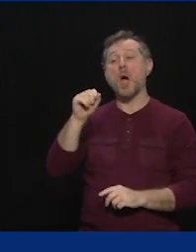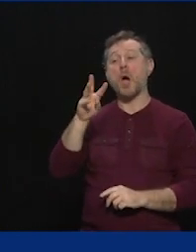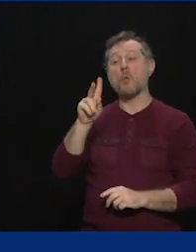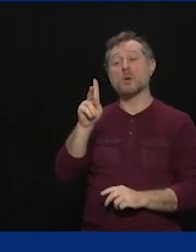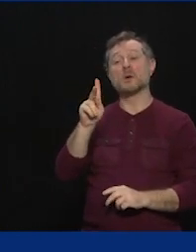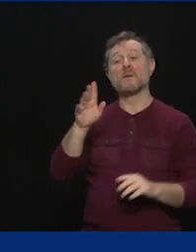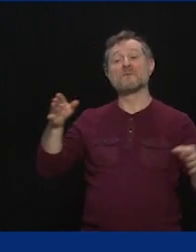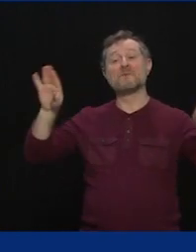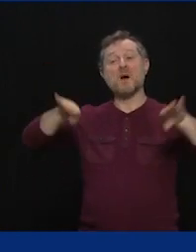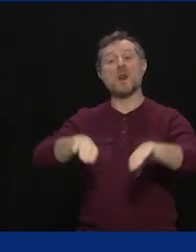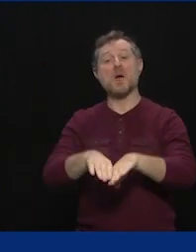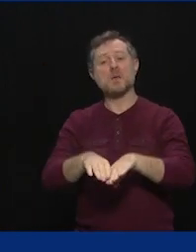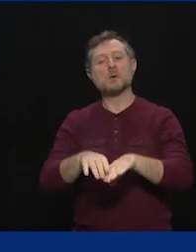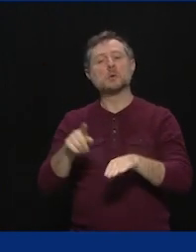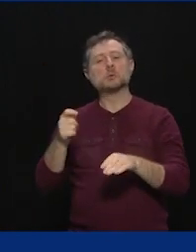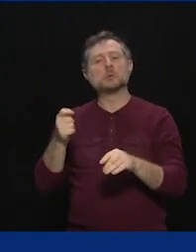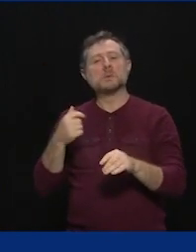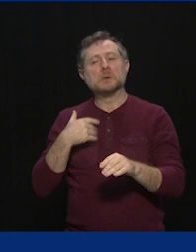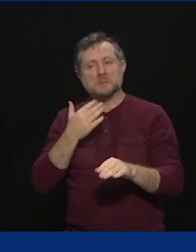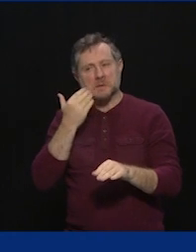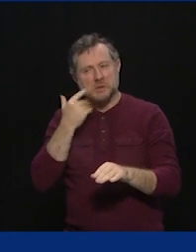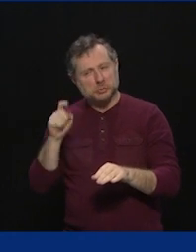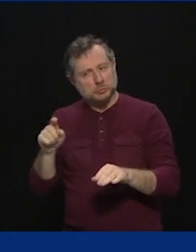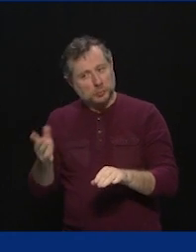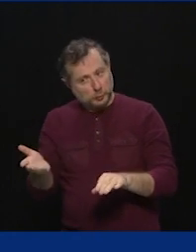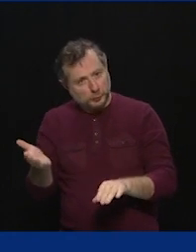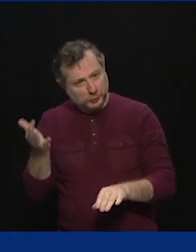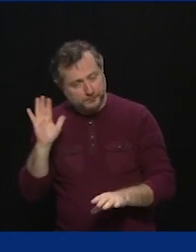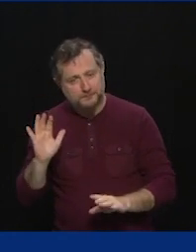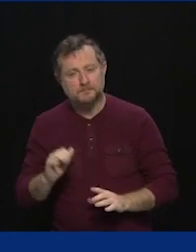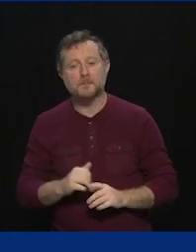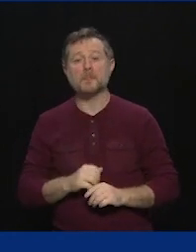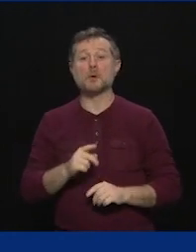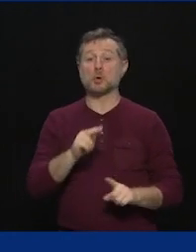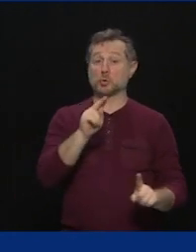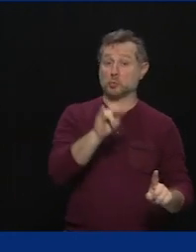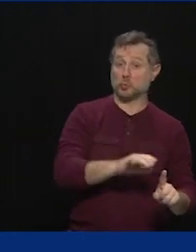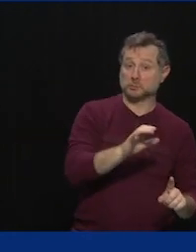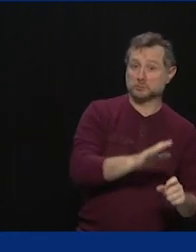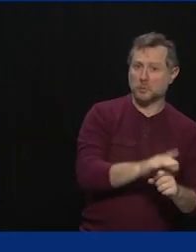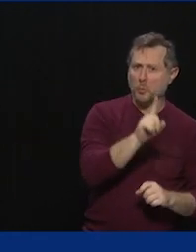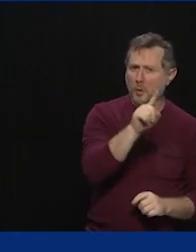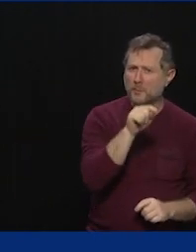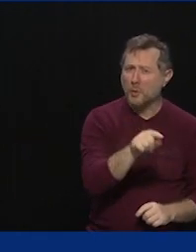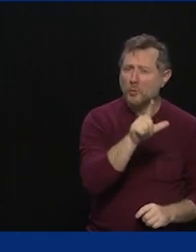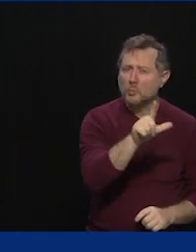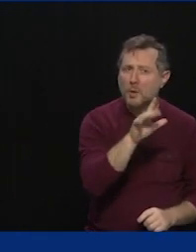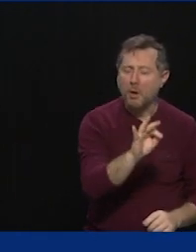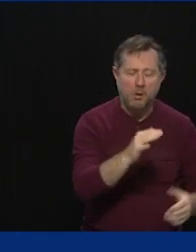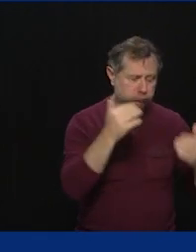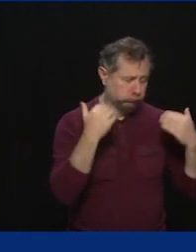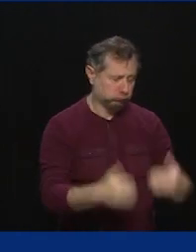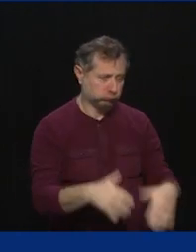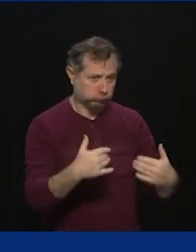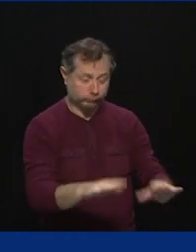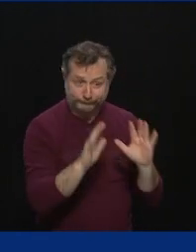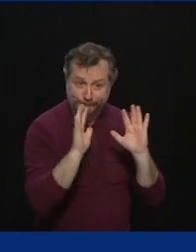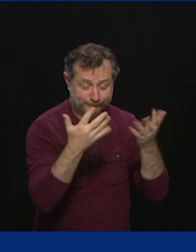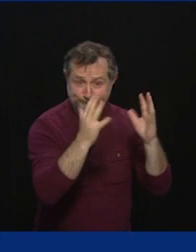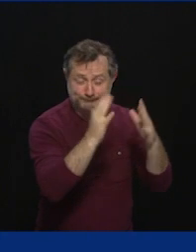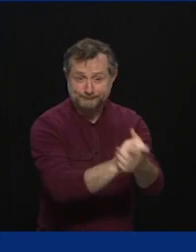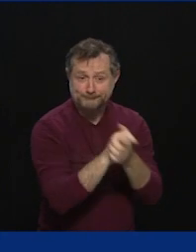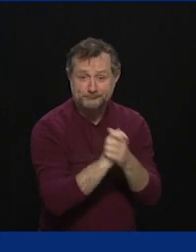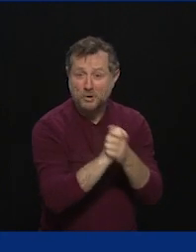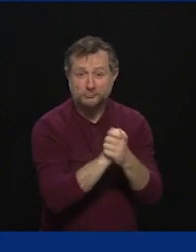Extraordinary to me to see New York City, 1.29. Congratulations to New York City. I spend a lot of time walking the